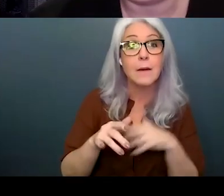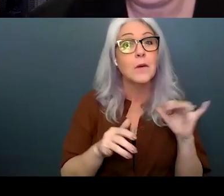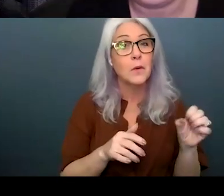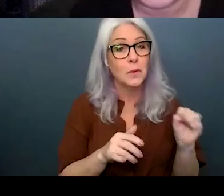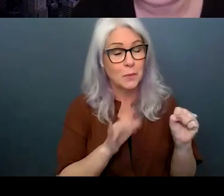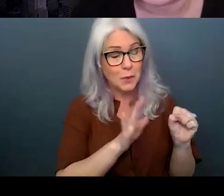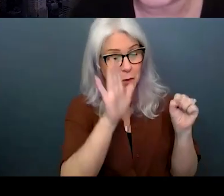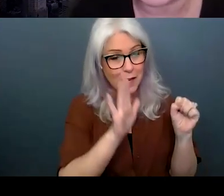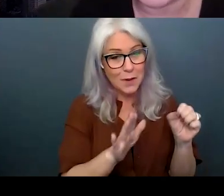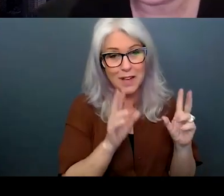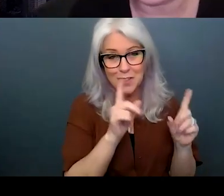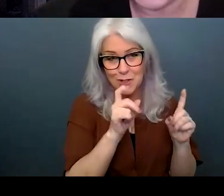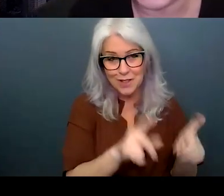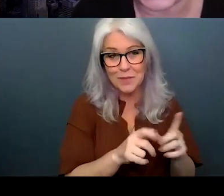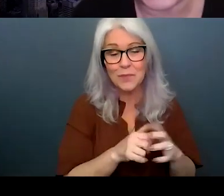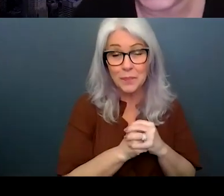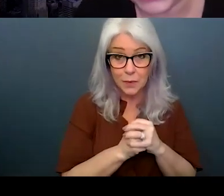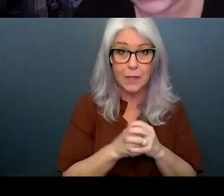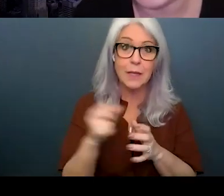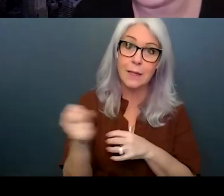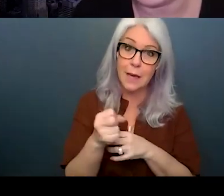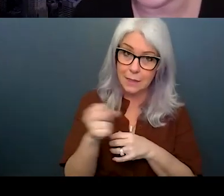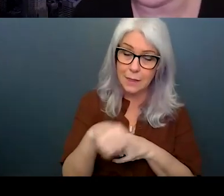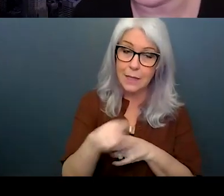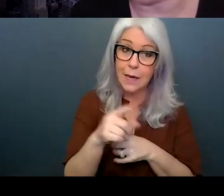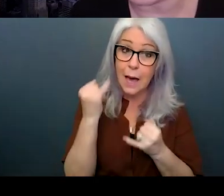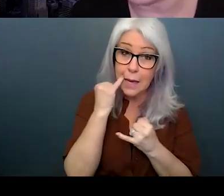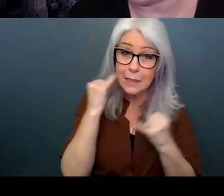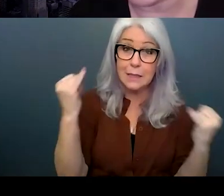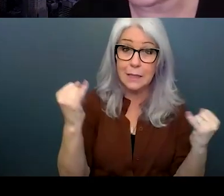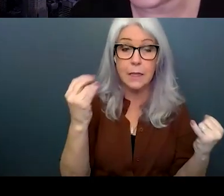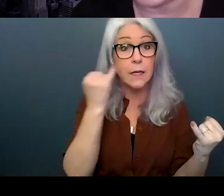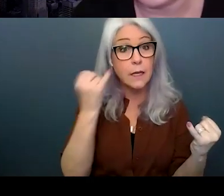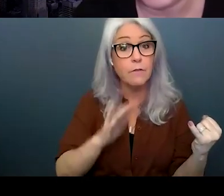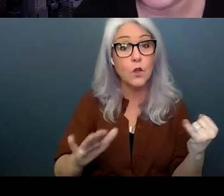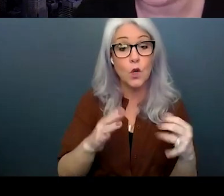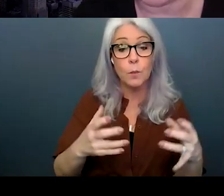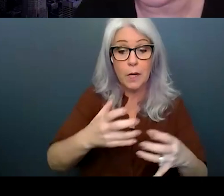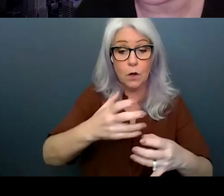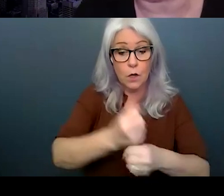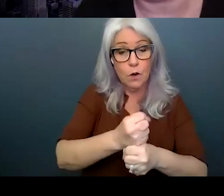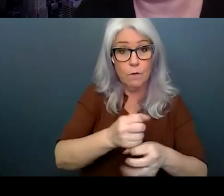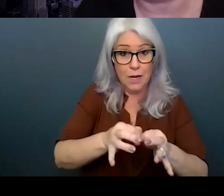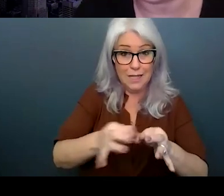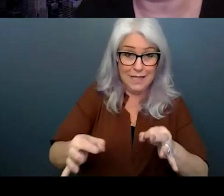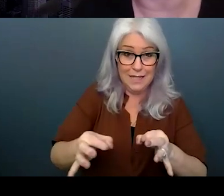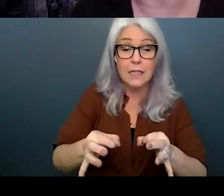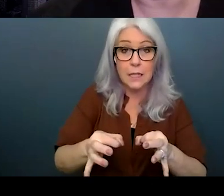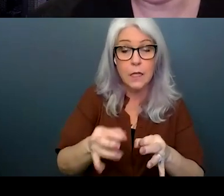great question. So indeed, the idea is that when you are paraphrasing, you